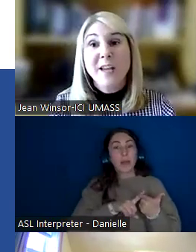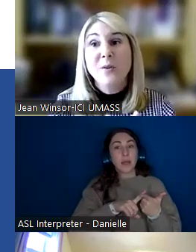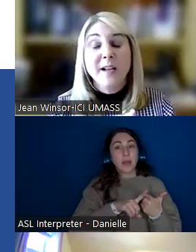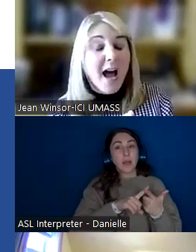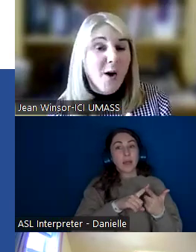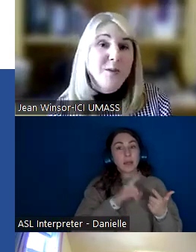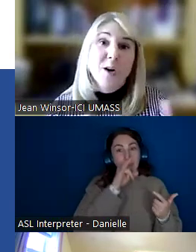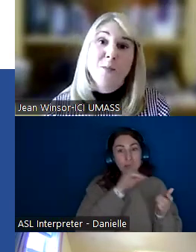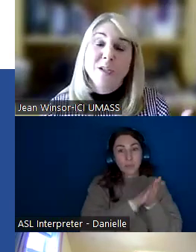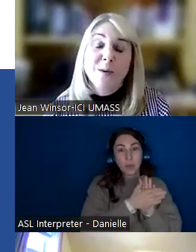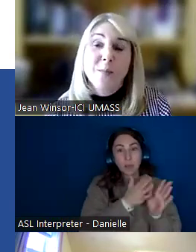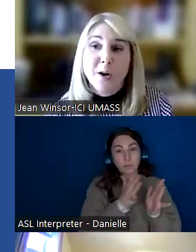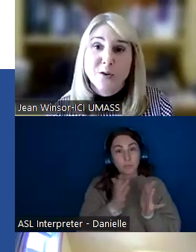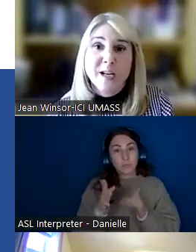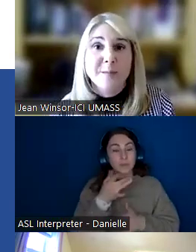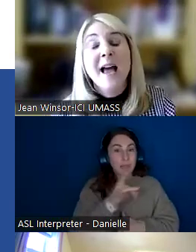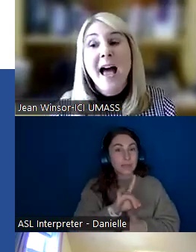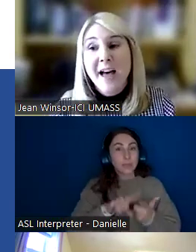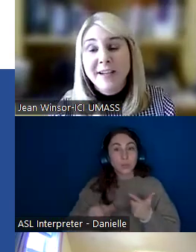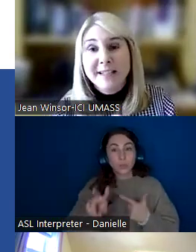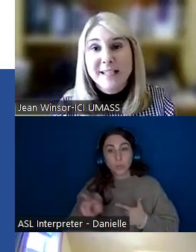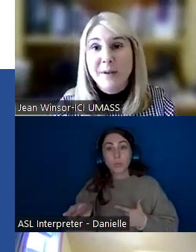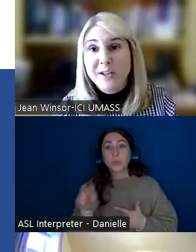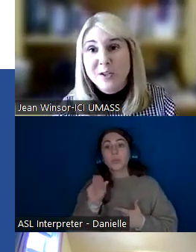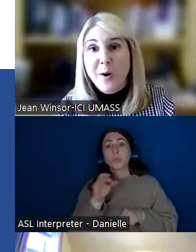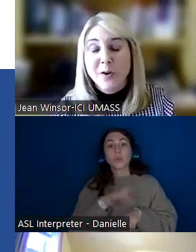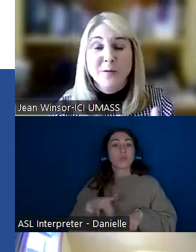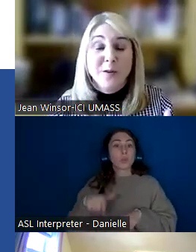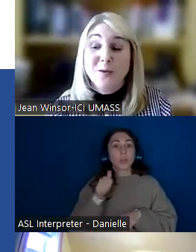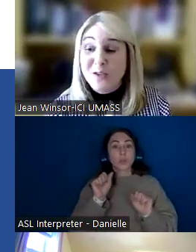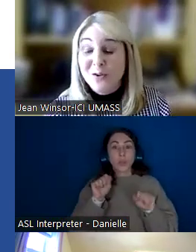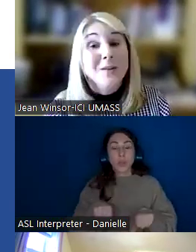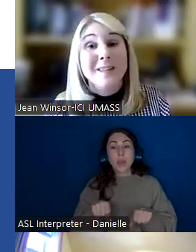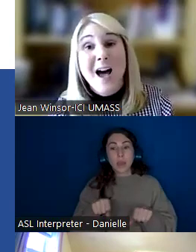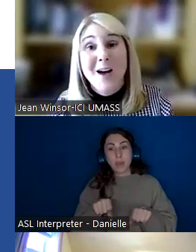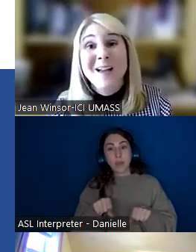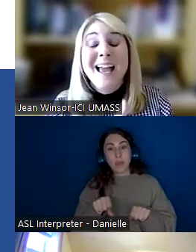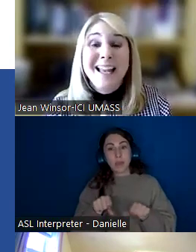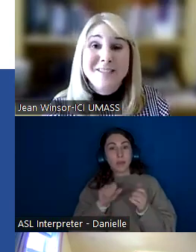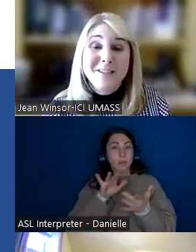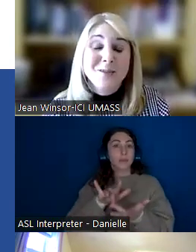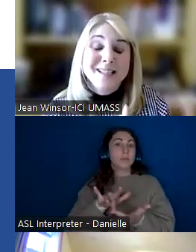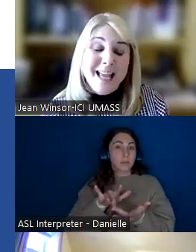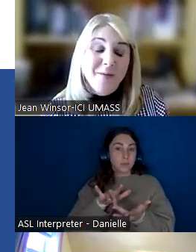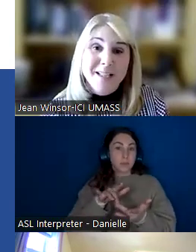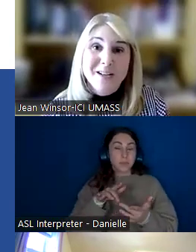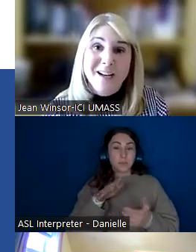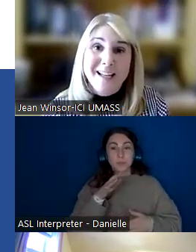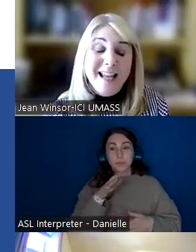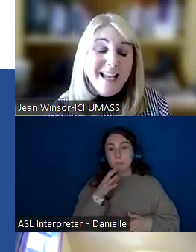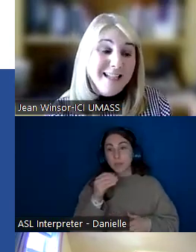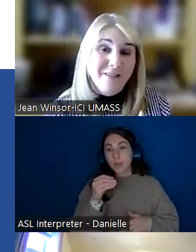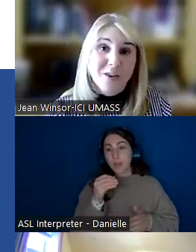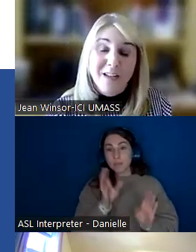earlier that you can help start bridging partnerships, having a dissemination partner for those youth and individuals in